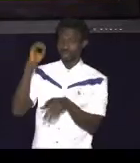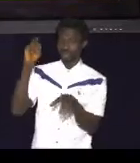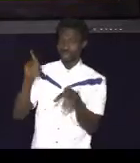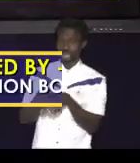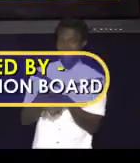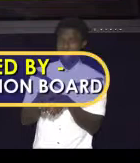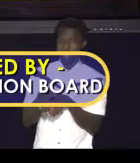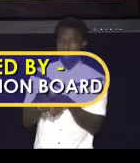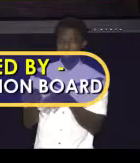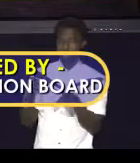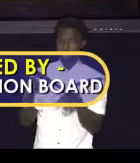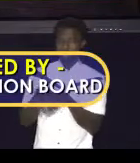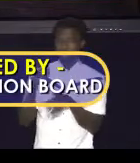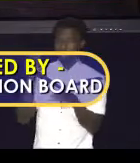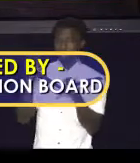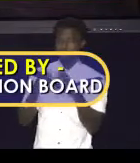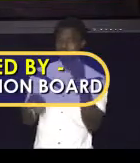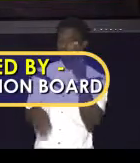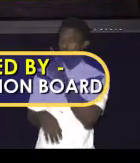Okay, up.